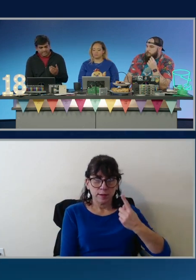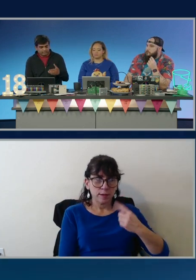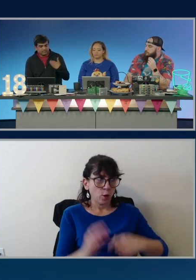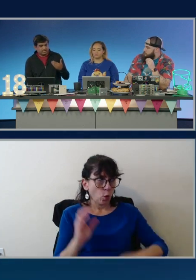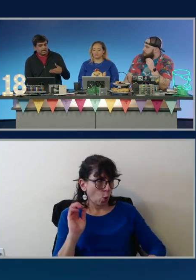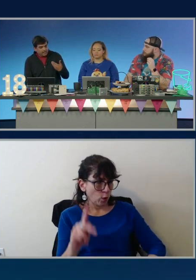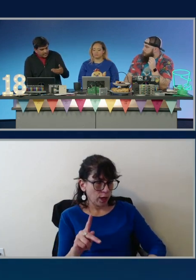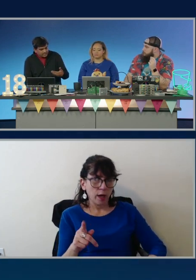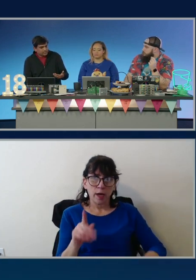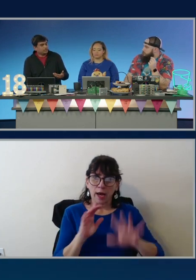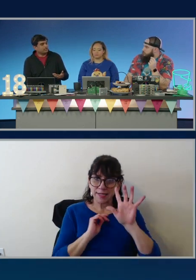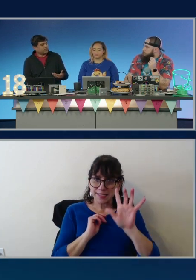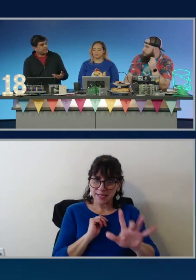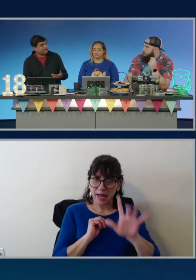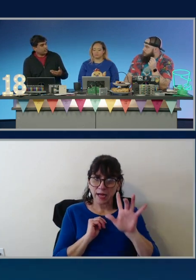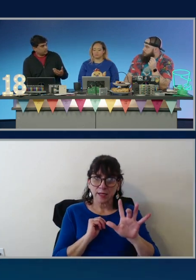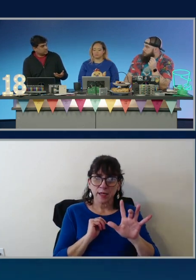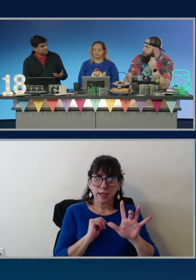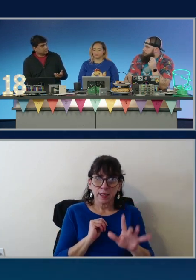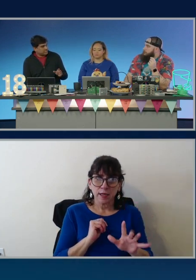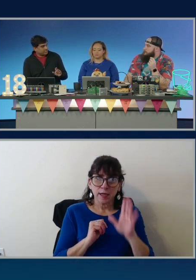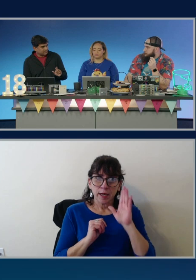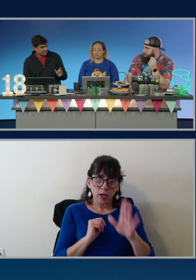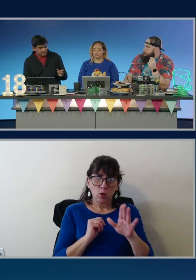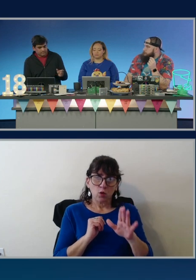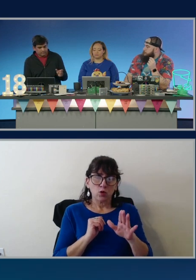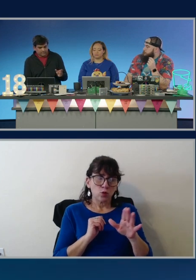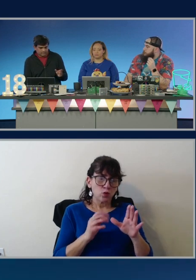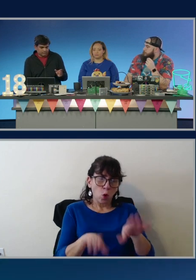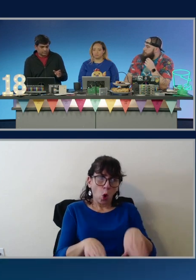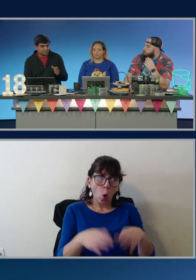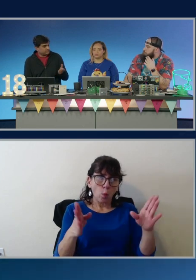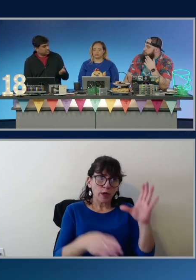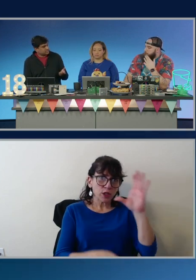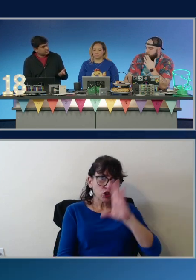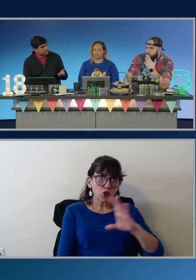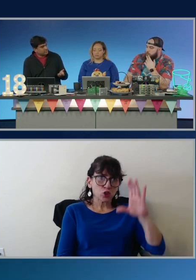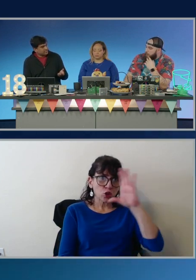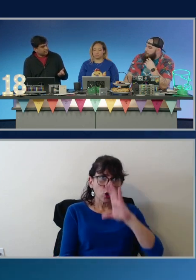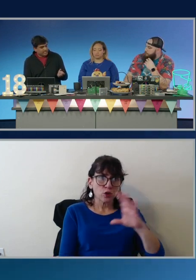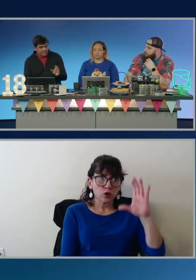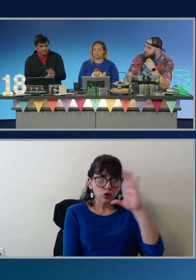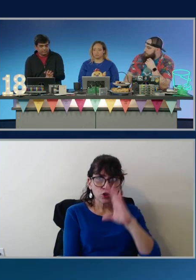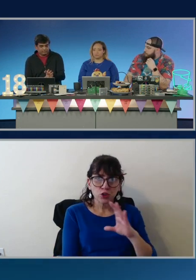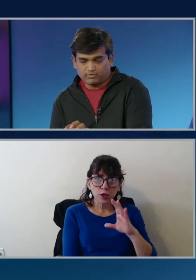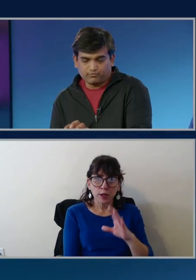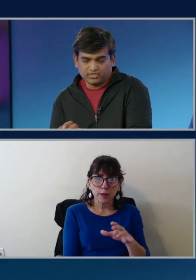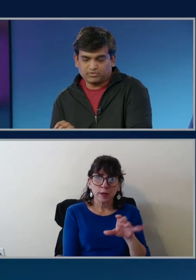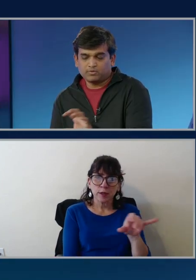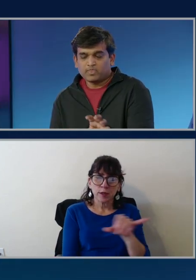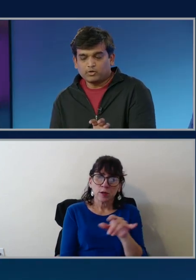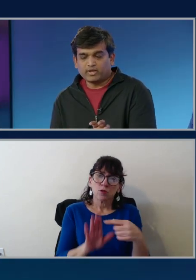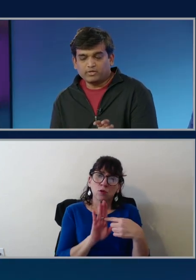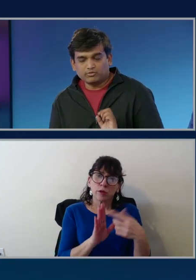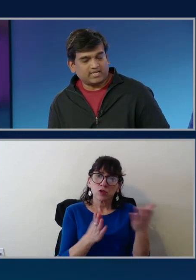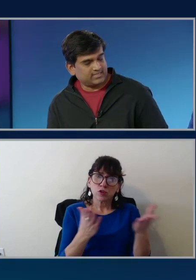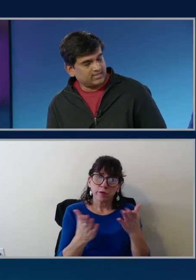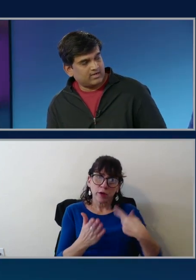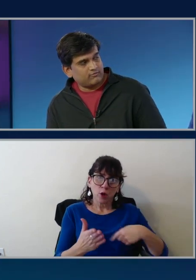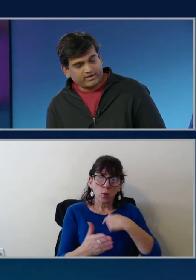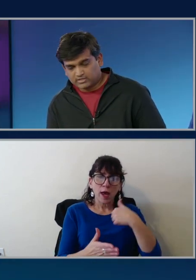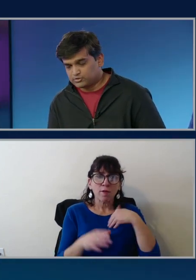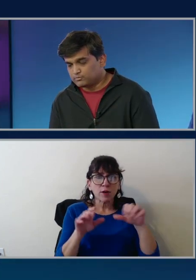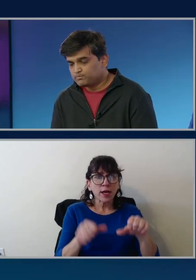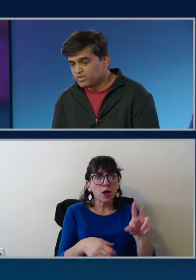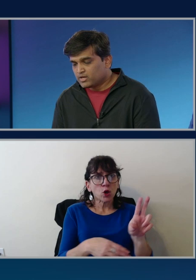option, and it will, under the hood, it will create OpenSearch, and which is a serverless service that we have, which you can use as